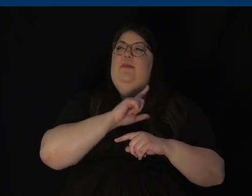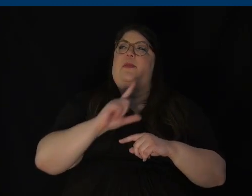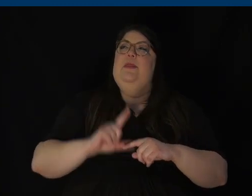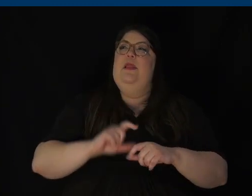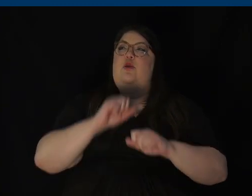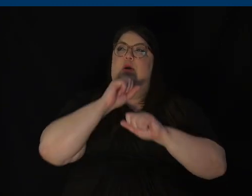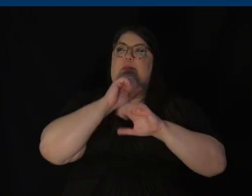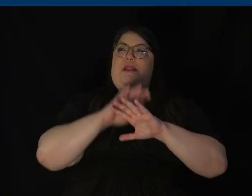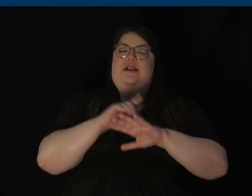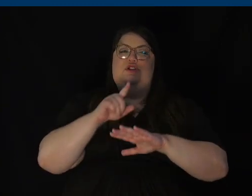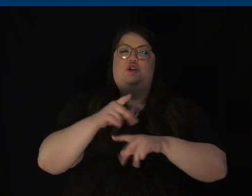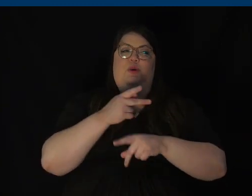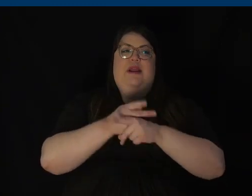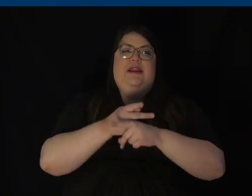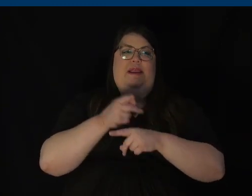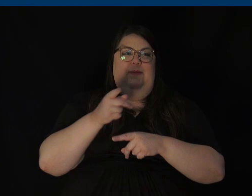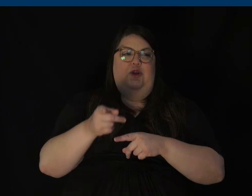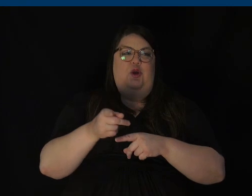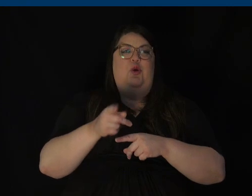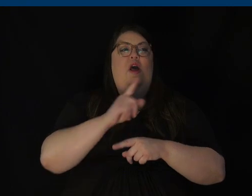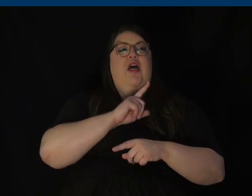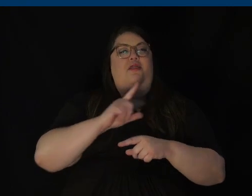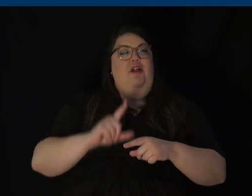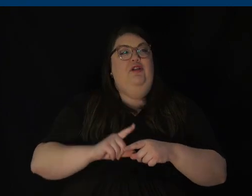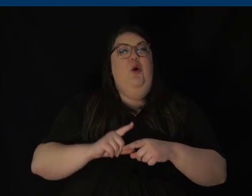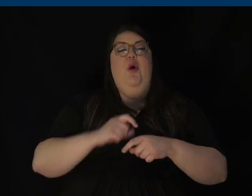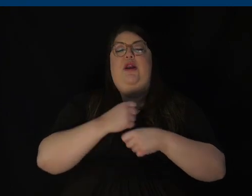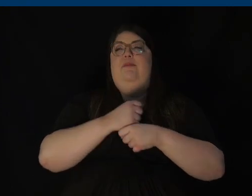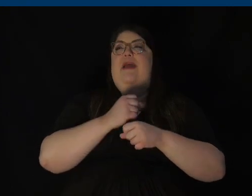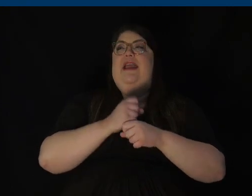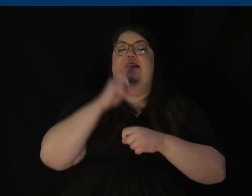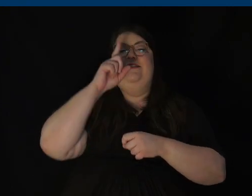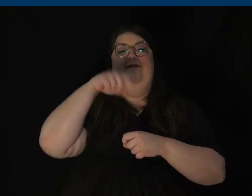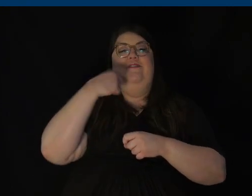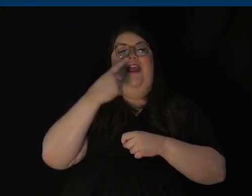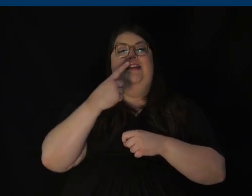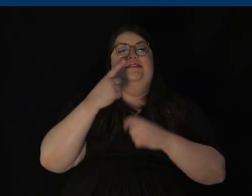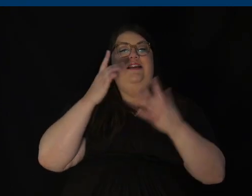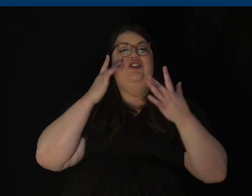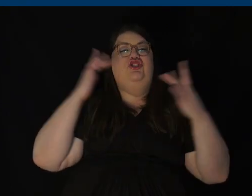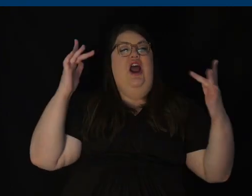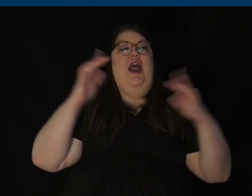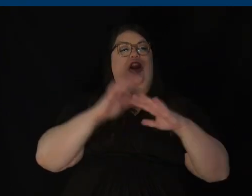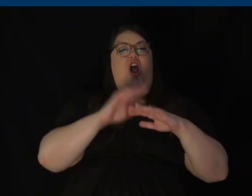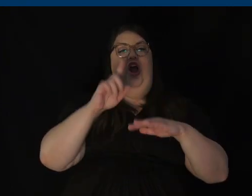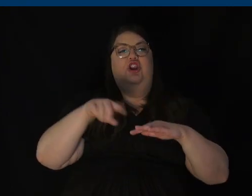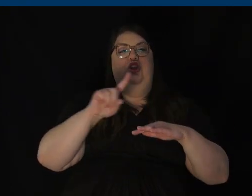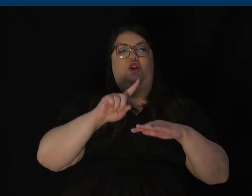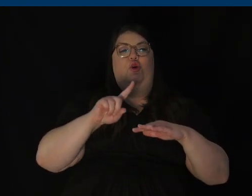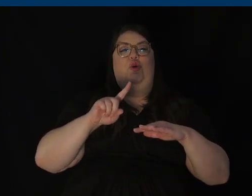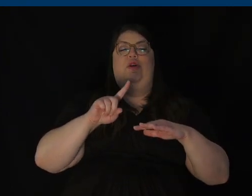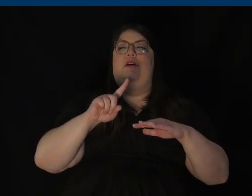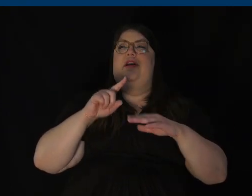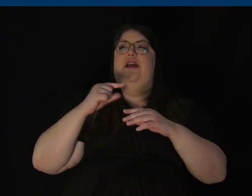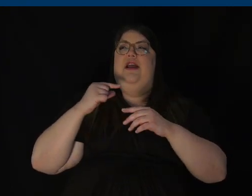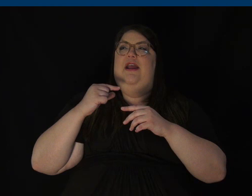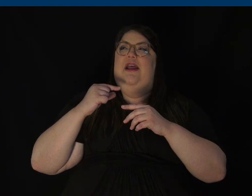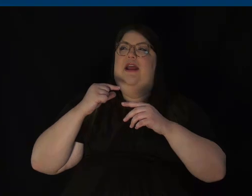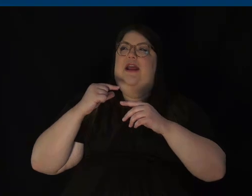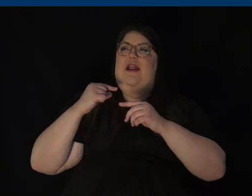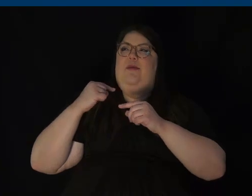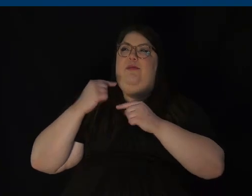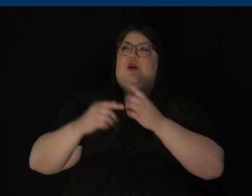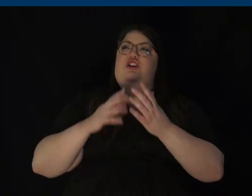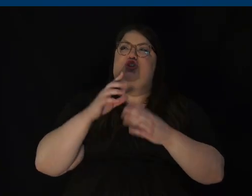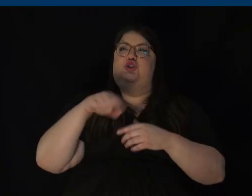bless you and keep you. The Lord make his face shine on you and be gracious to you. The